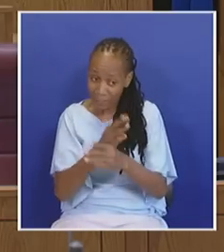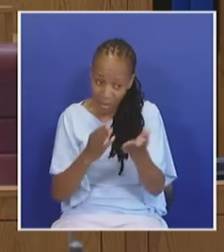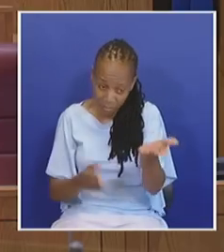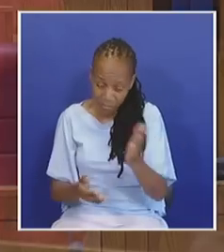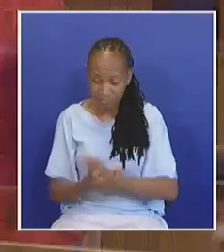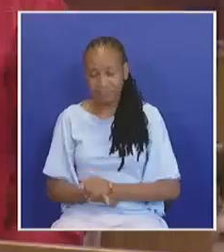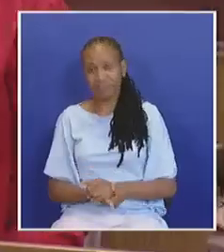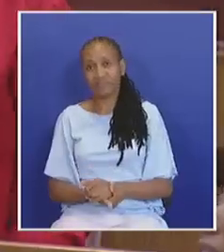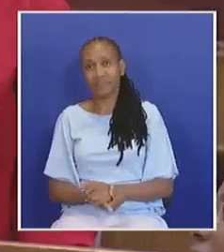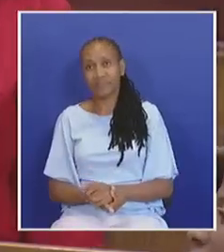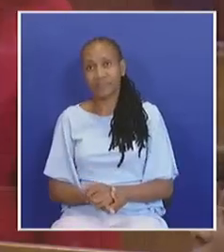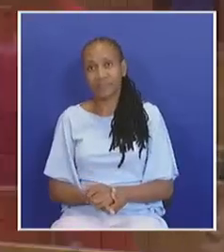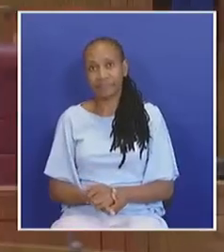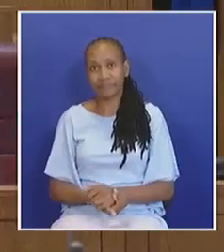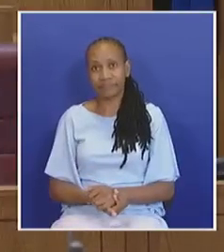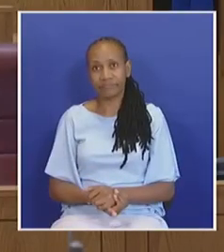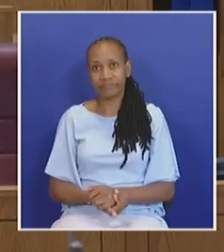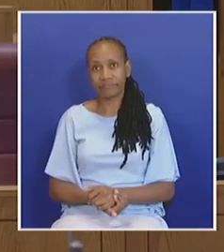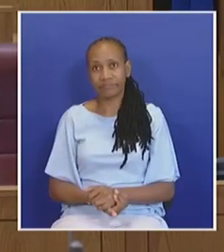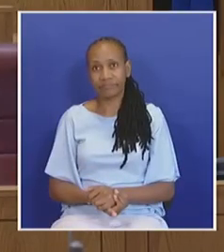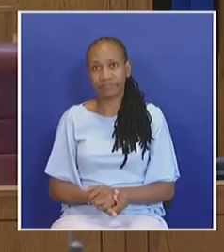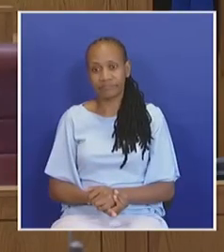Honorable Dlamini, are you prepared to take a question?